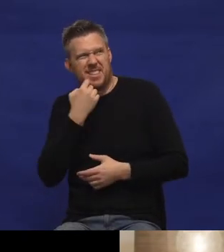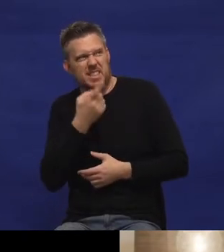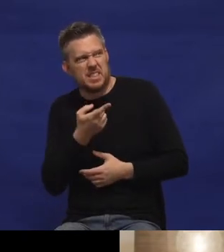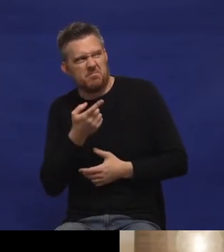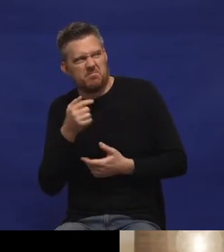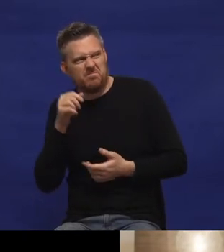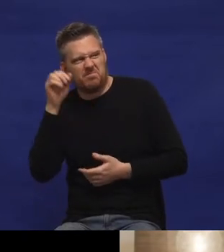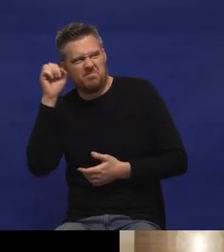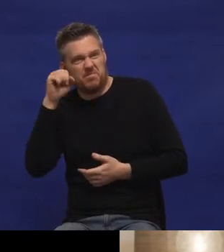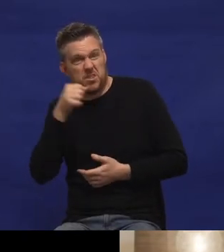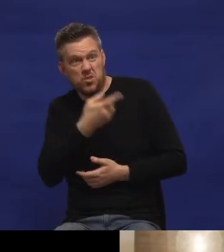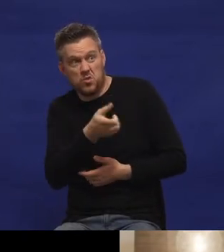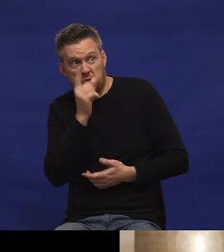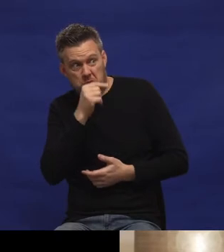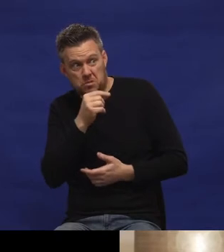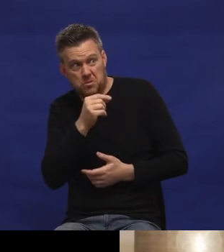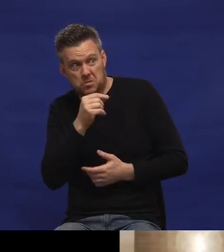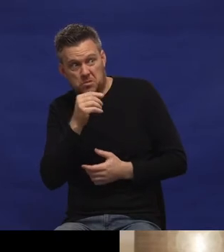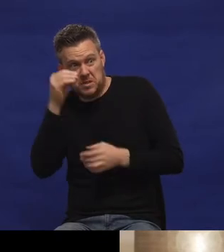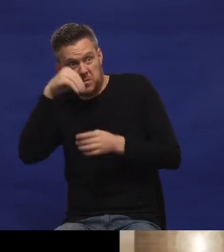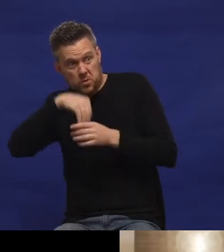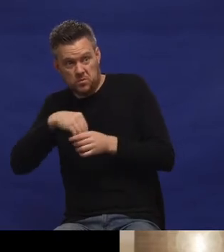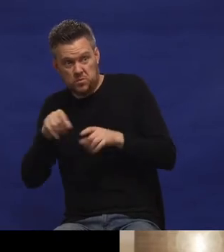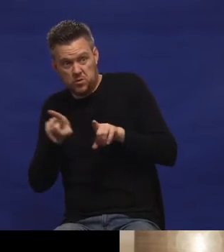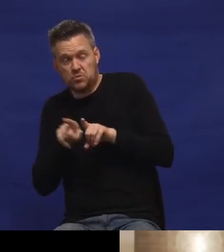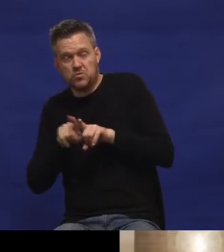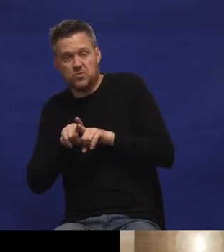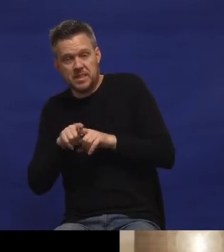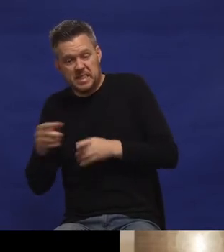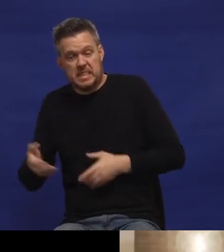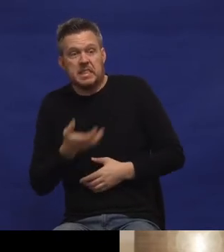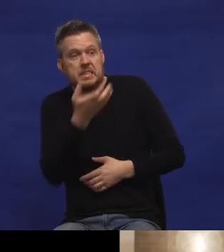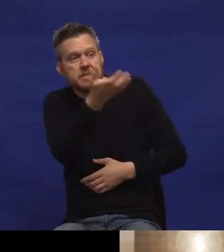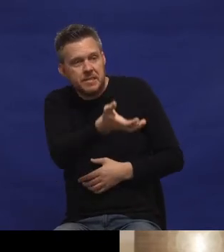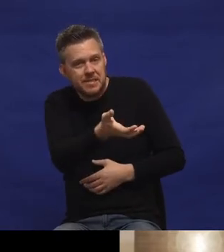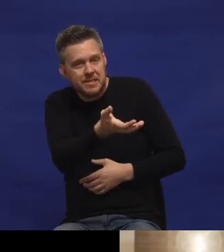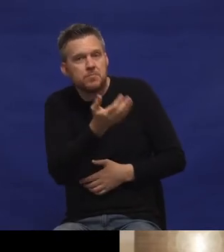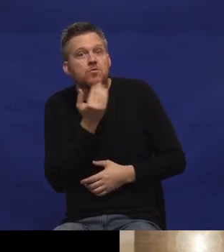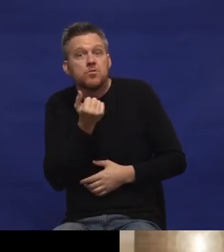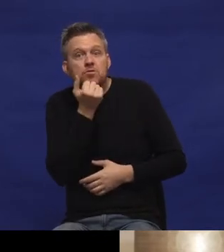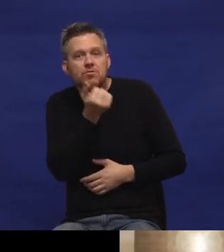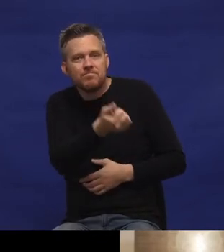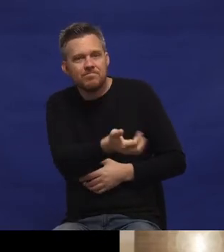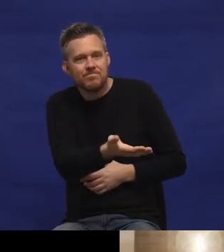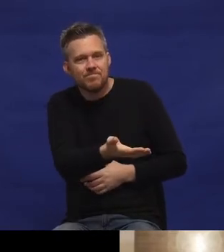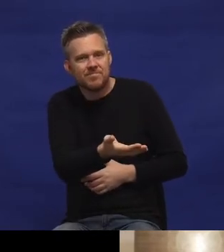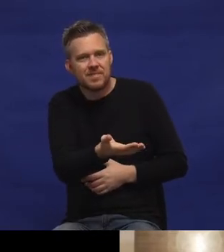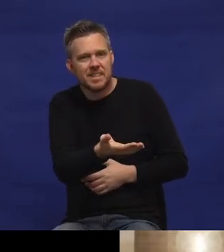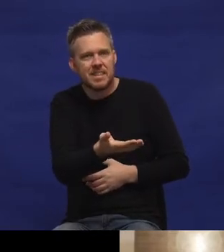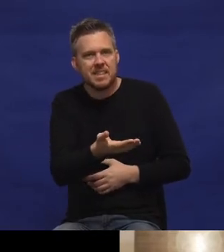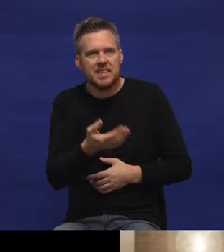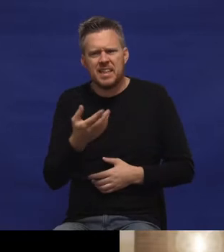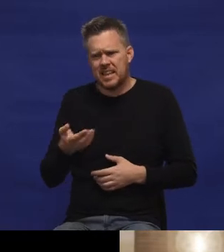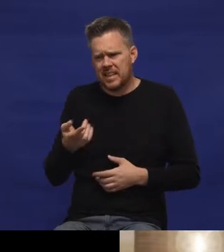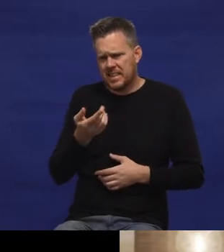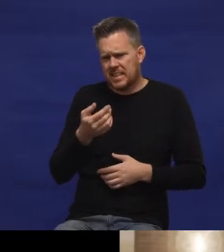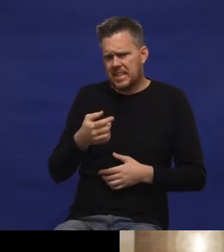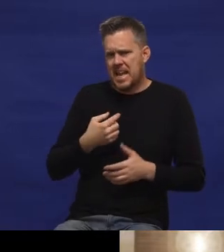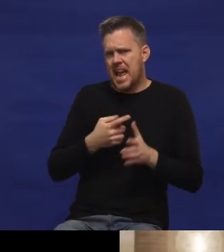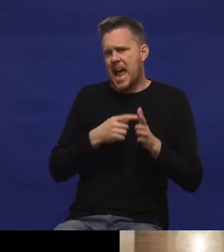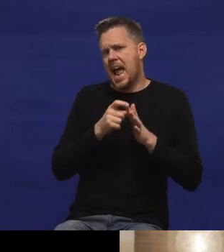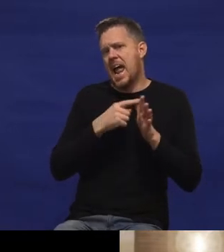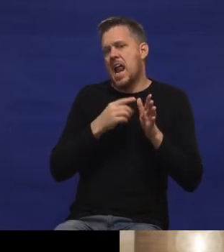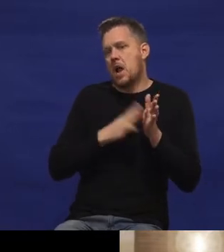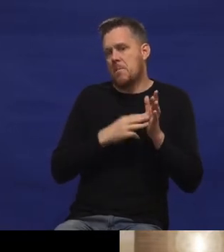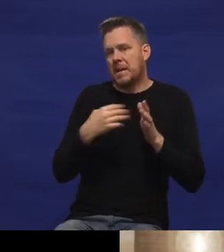well, you could join me, and hands him the fruit. Now, he's presented with this